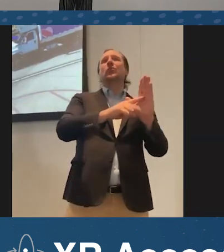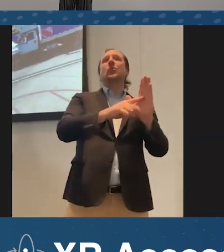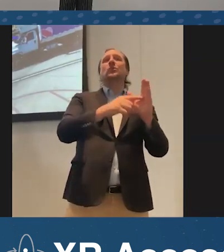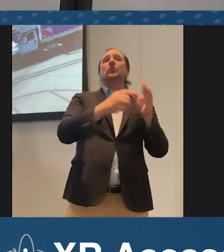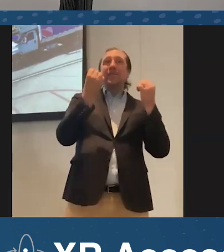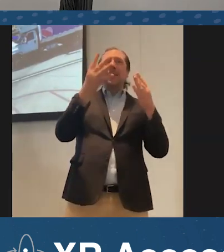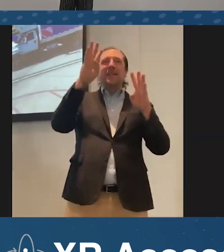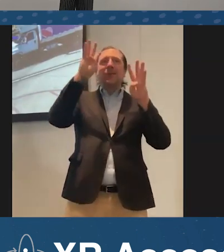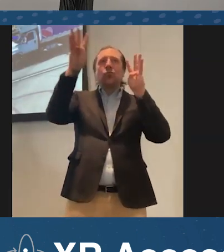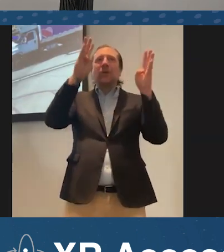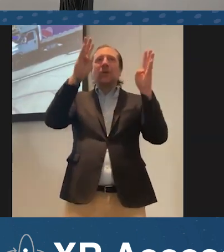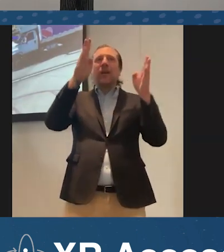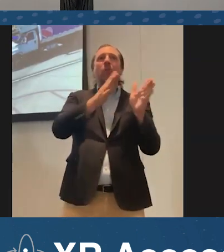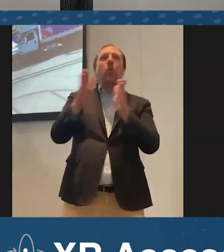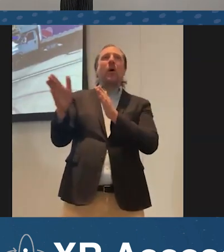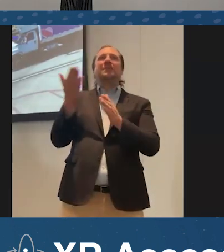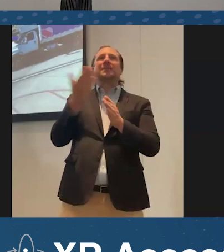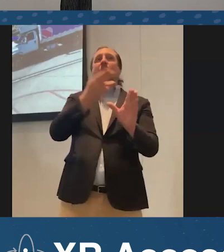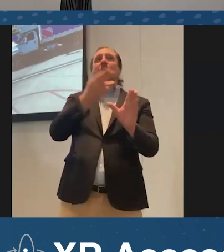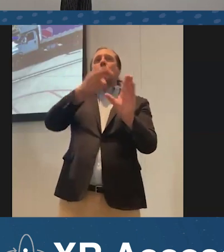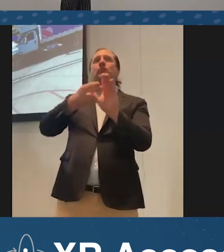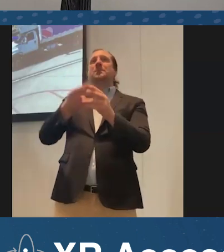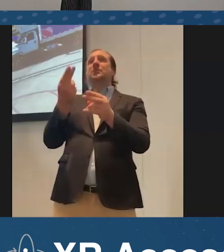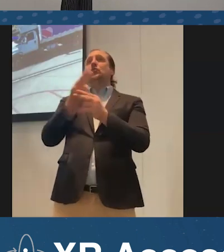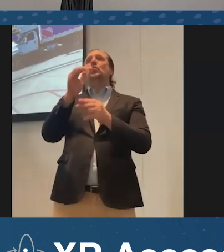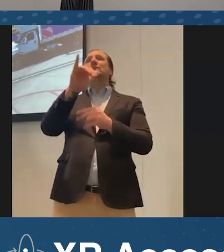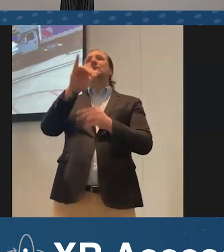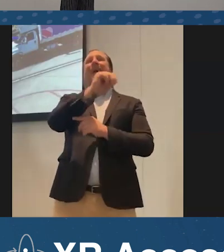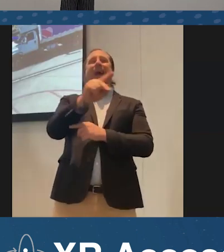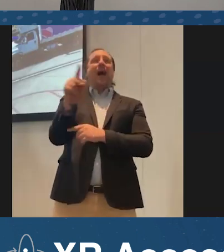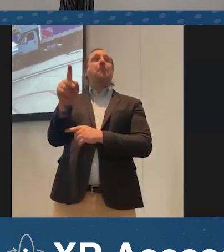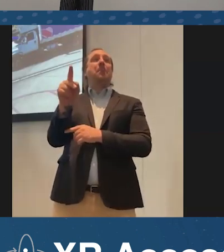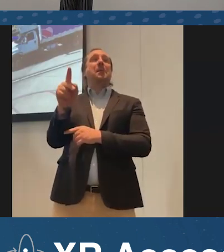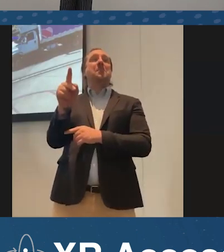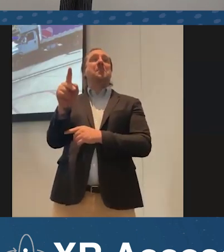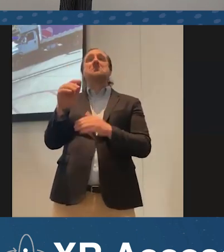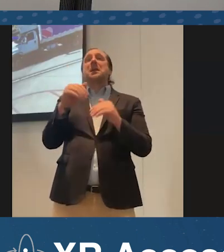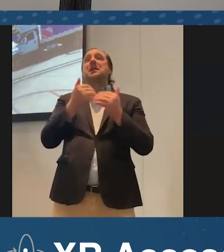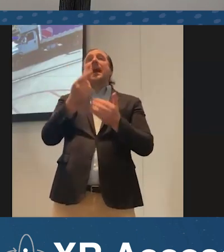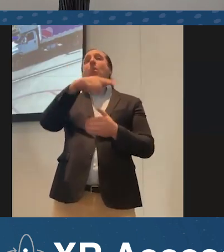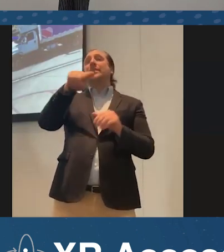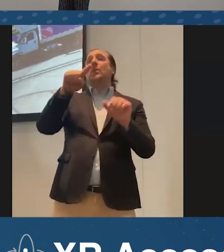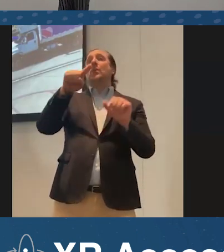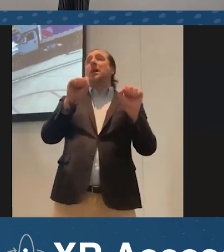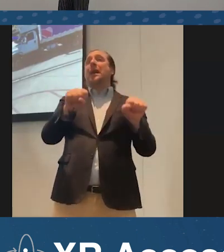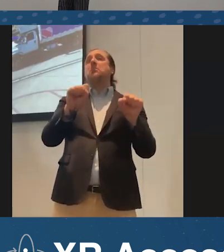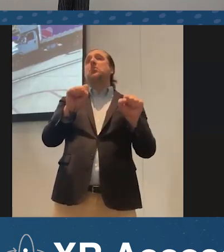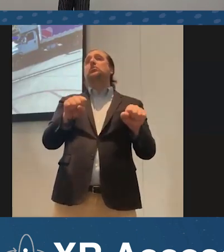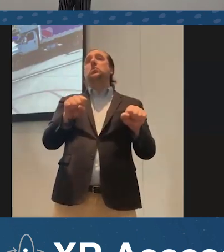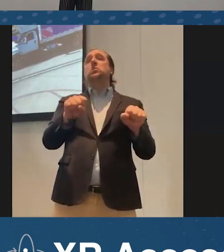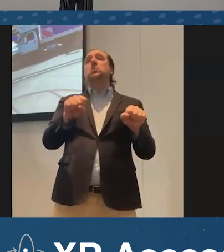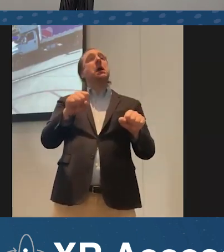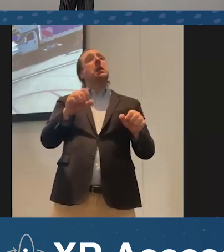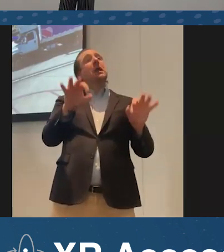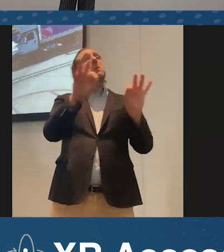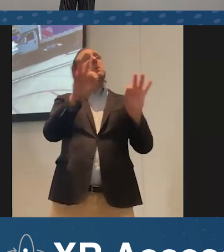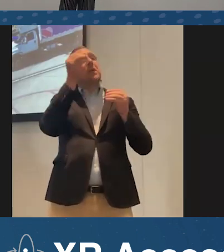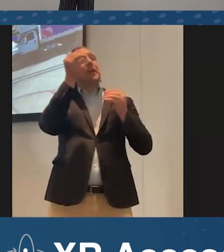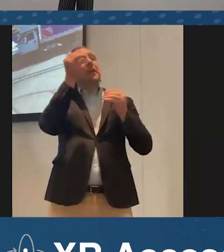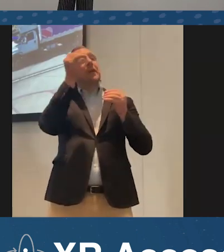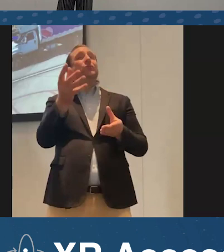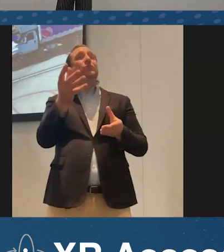many creative ways that our participants ended up utilizing the application and how they could get useful information in